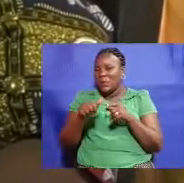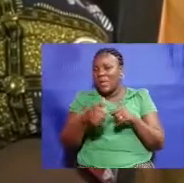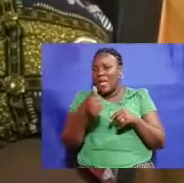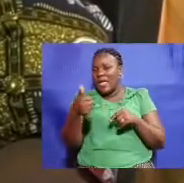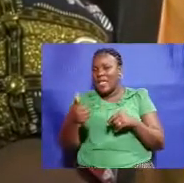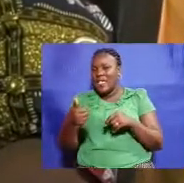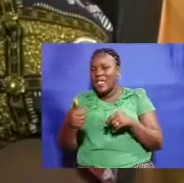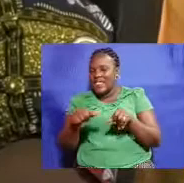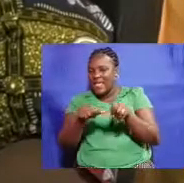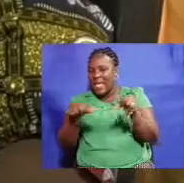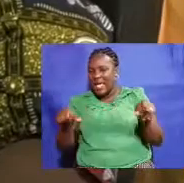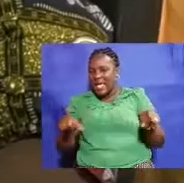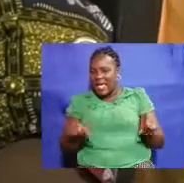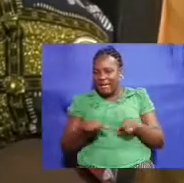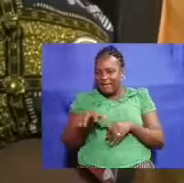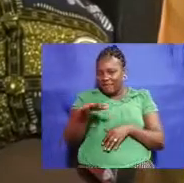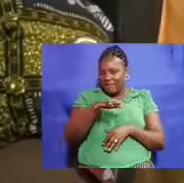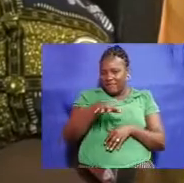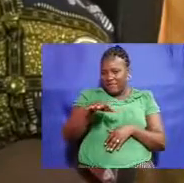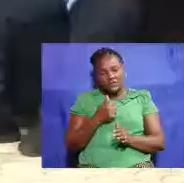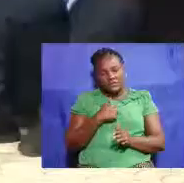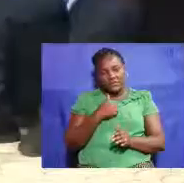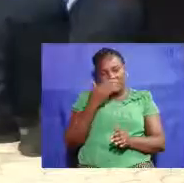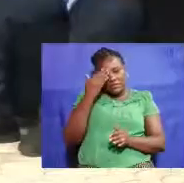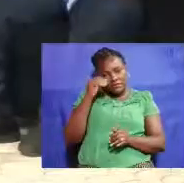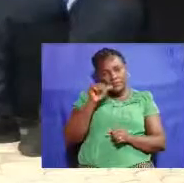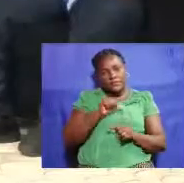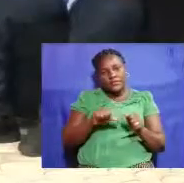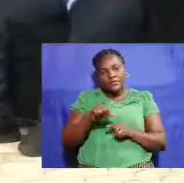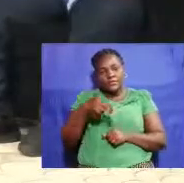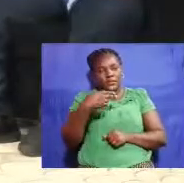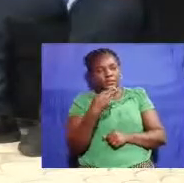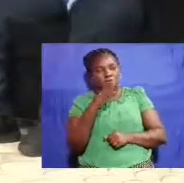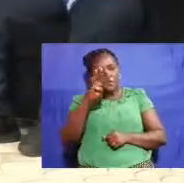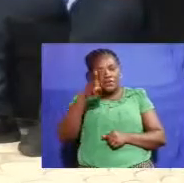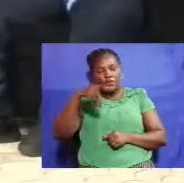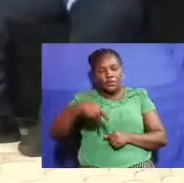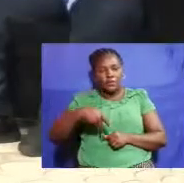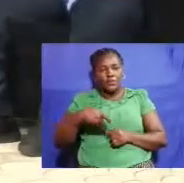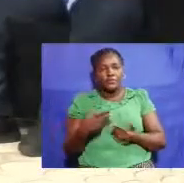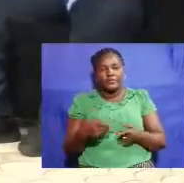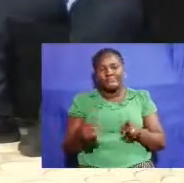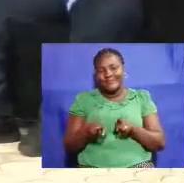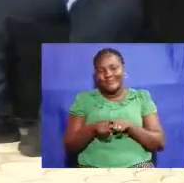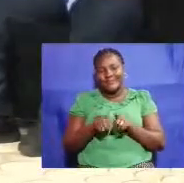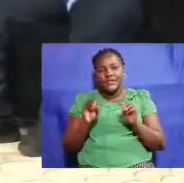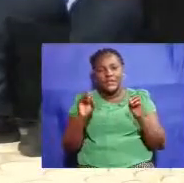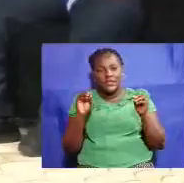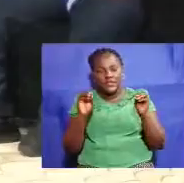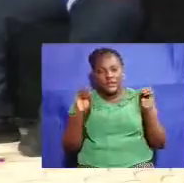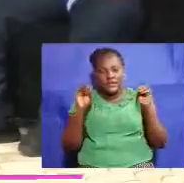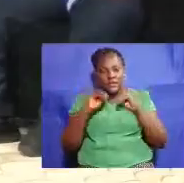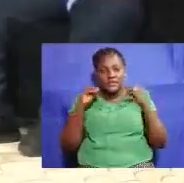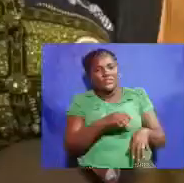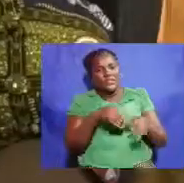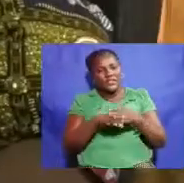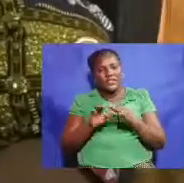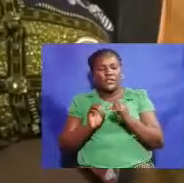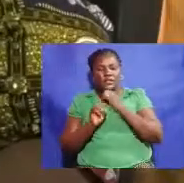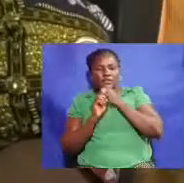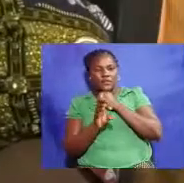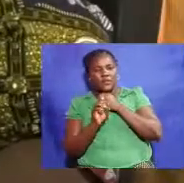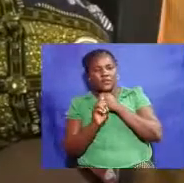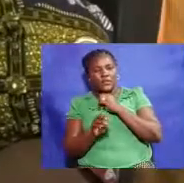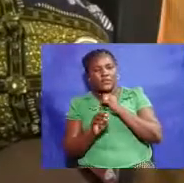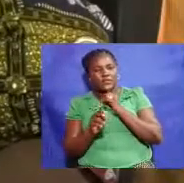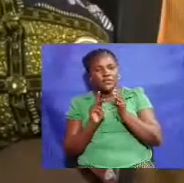areas of the lives of blind persons. I know about them as an organization that really cares. A lot